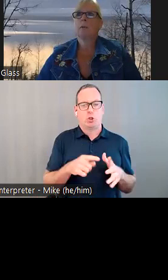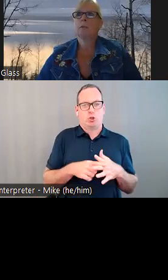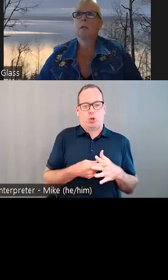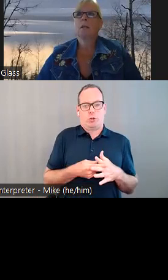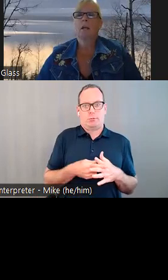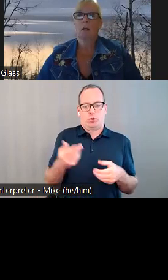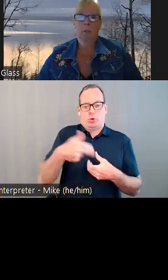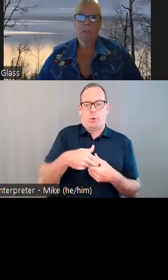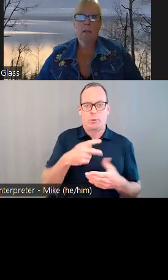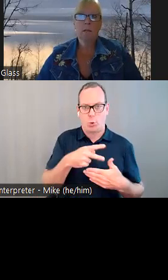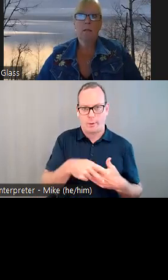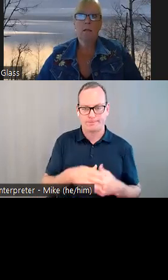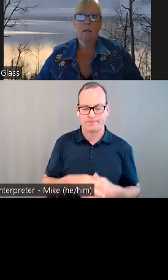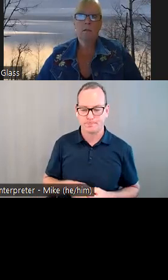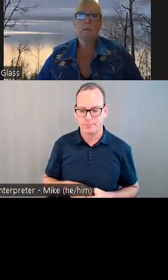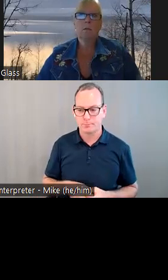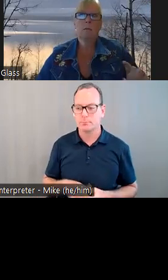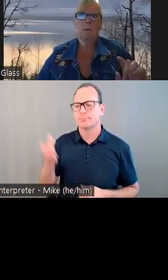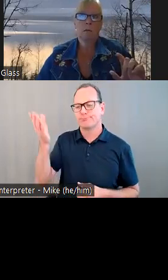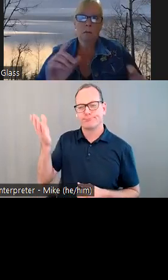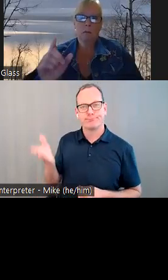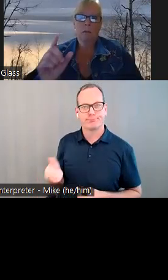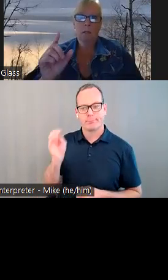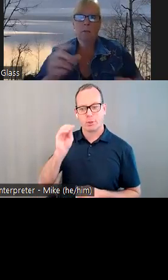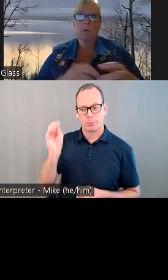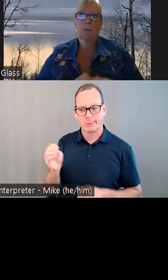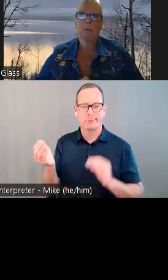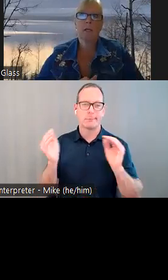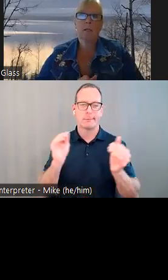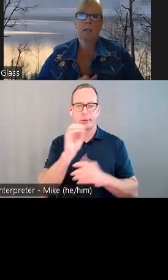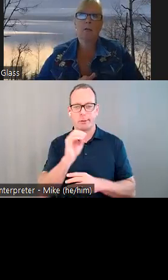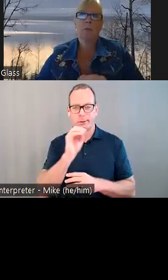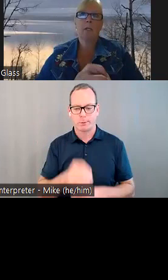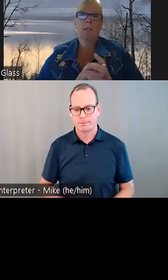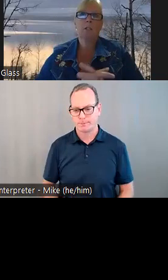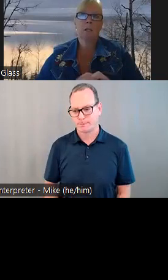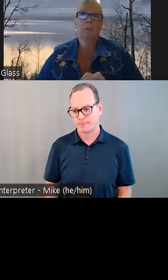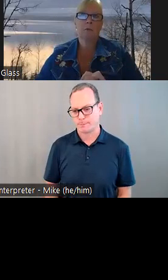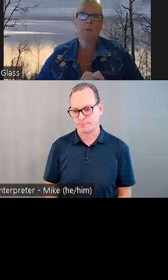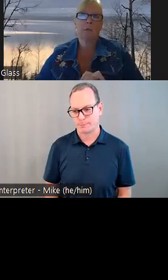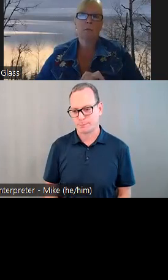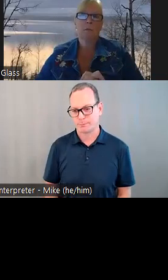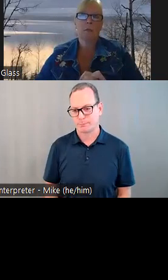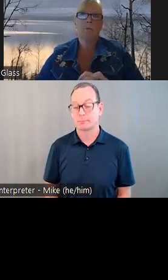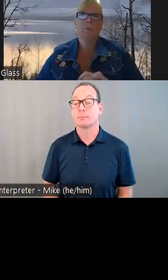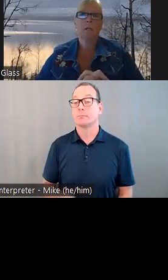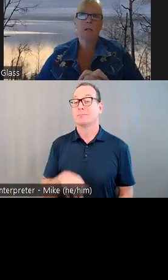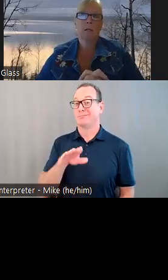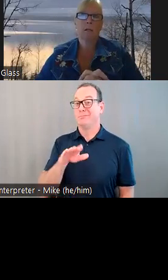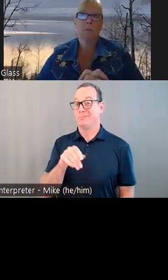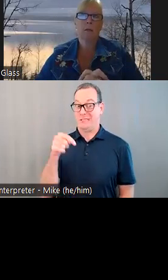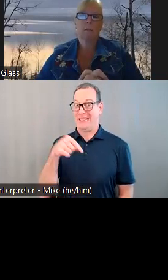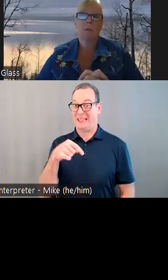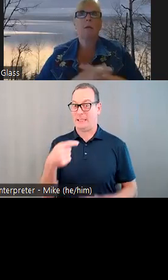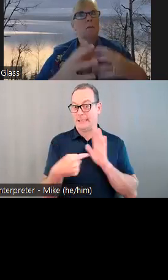provincial numbers. I will say that the data reports we're looking at today are from an e-channel program, one of the fully